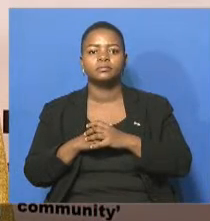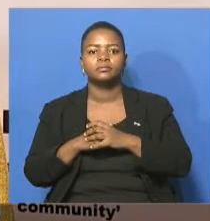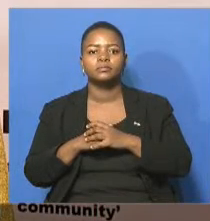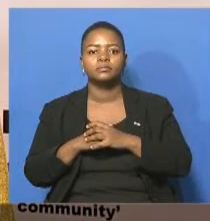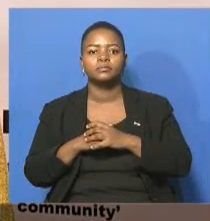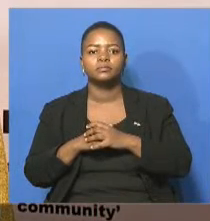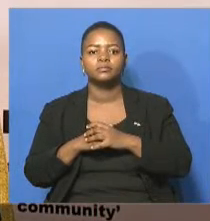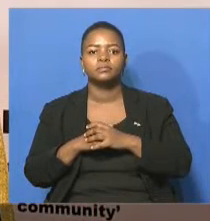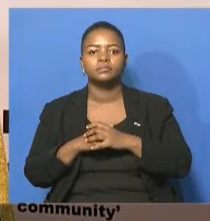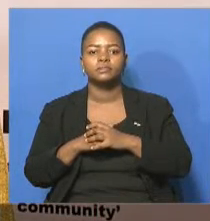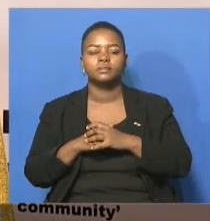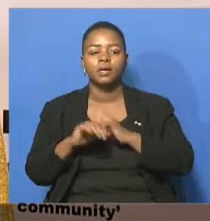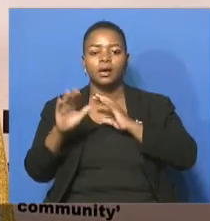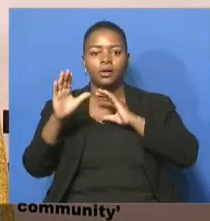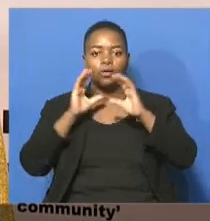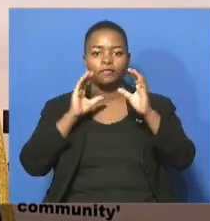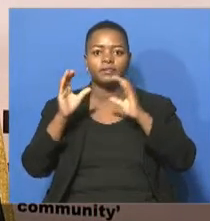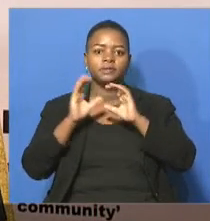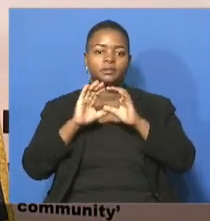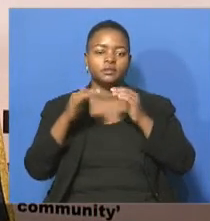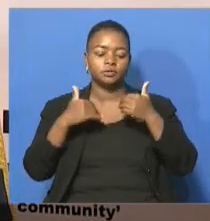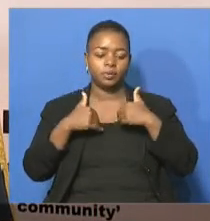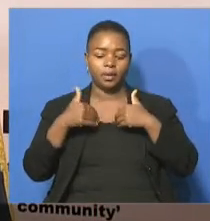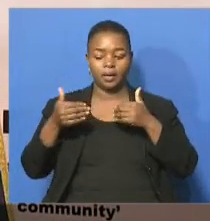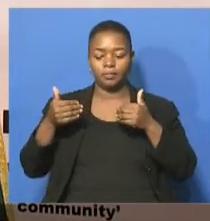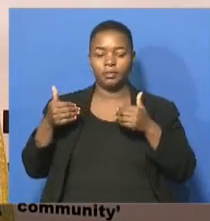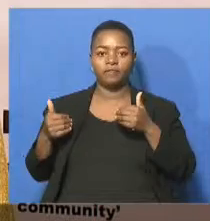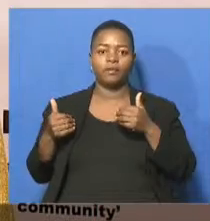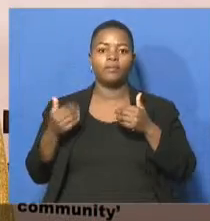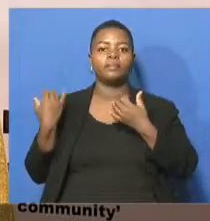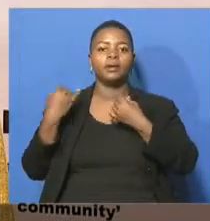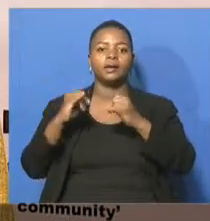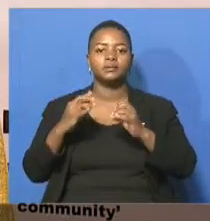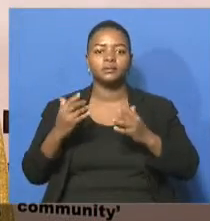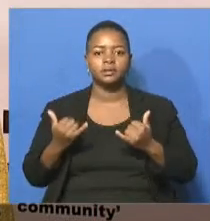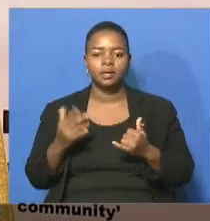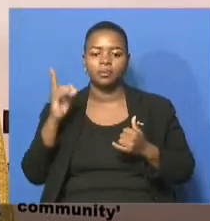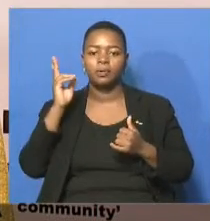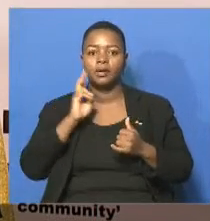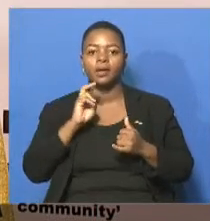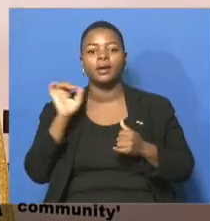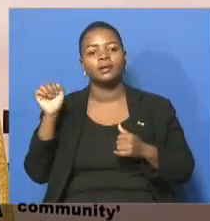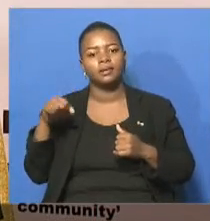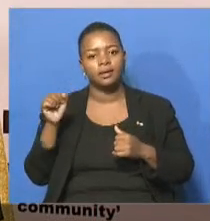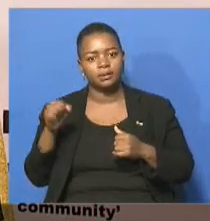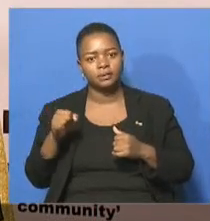The conversations that we have already had, where we are,